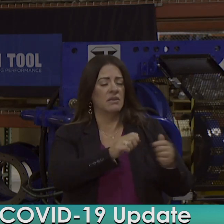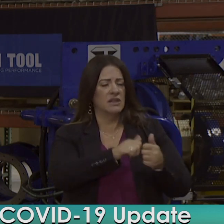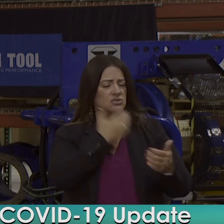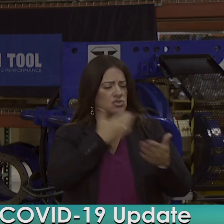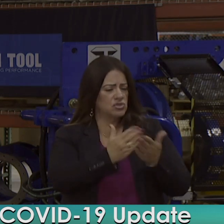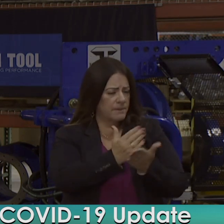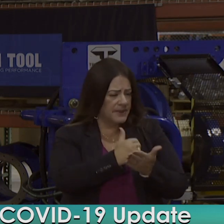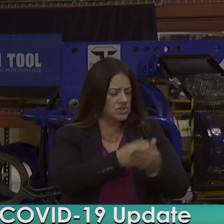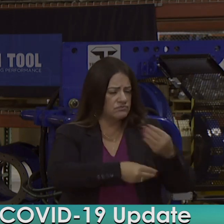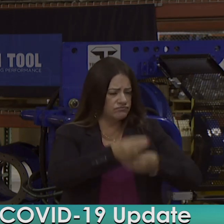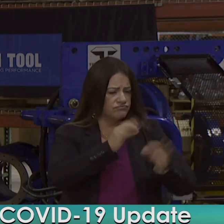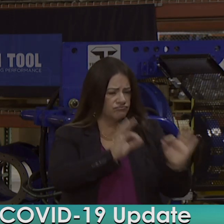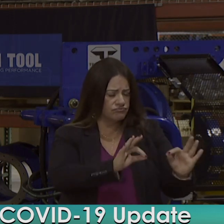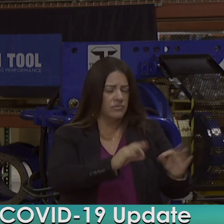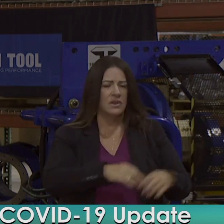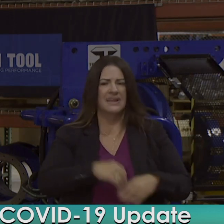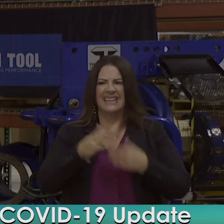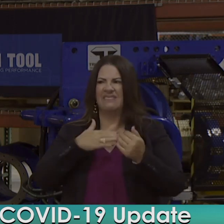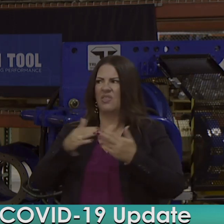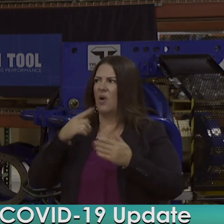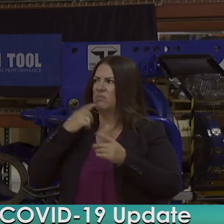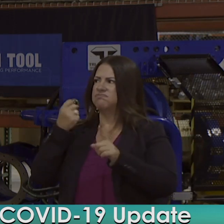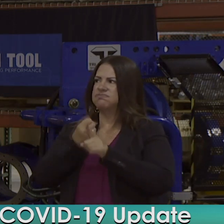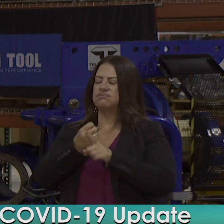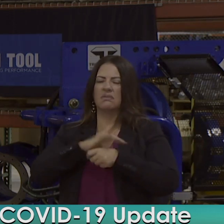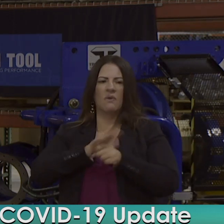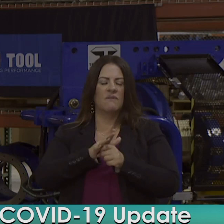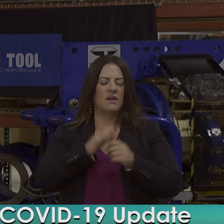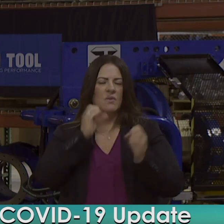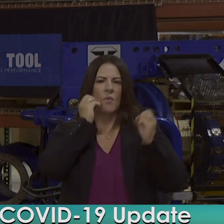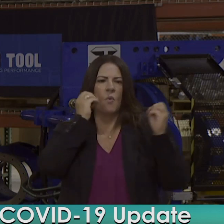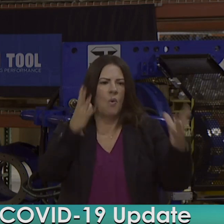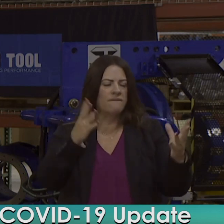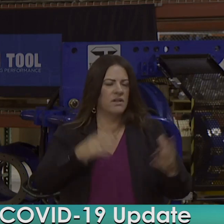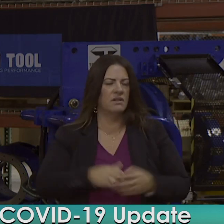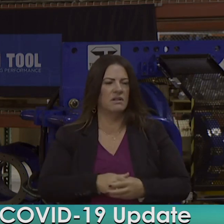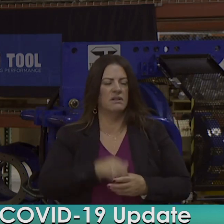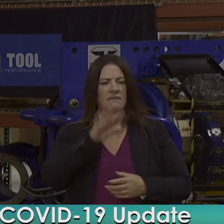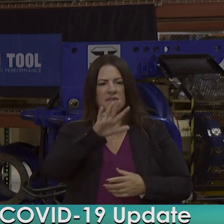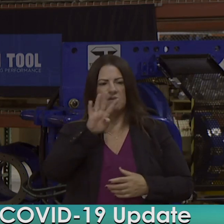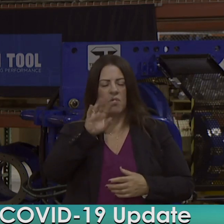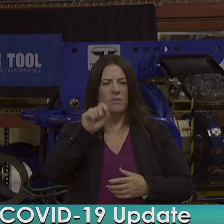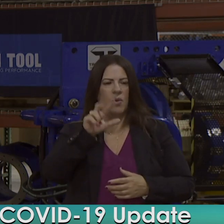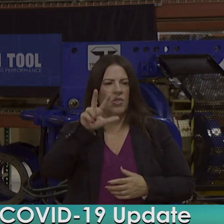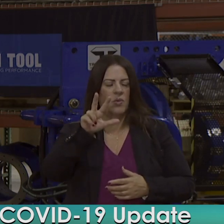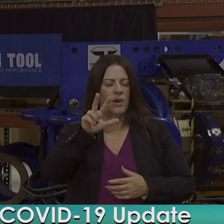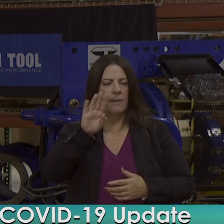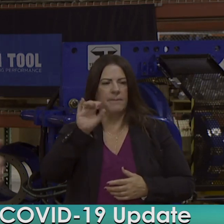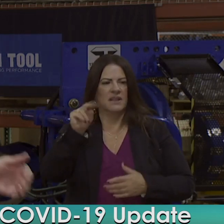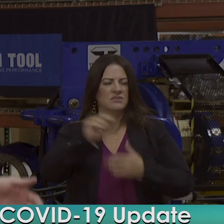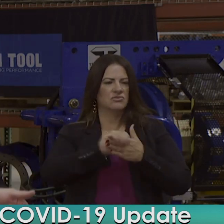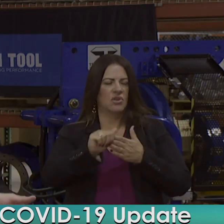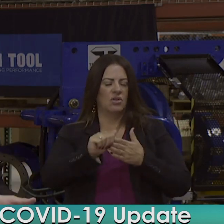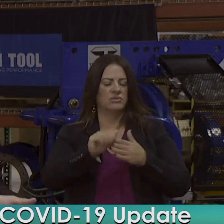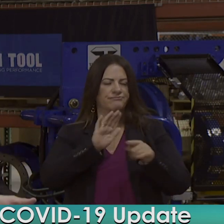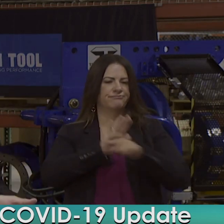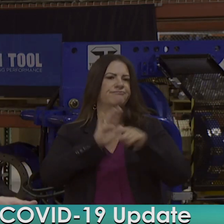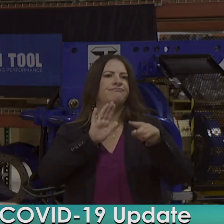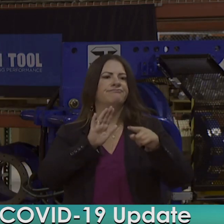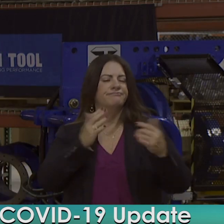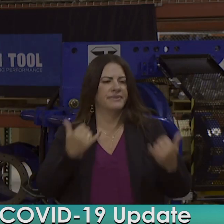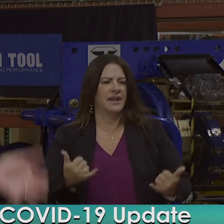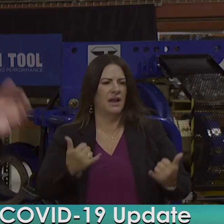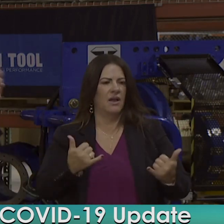the historically difficult circumstances that have been presented to the state. $54.3 billion budget shortfall. Just 4 months